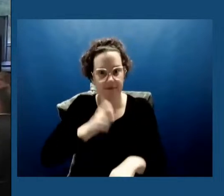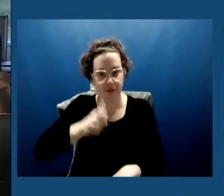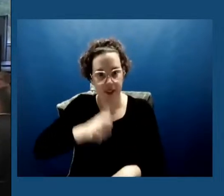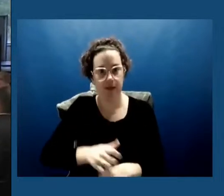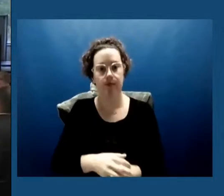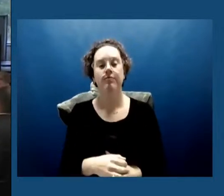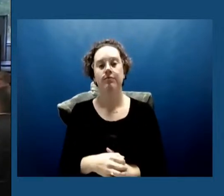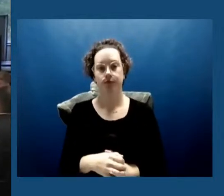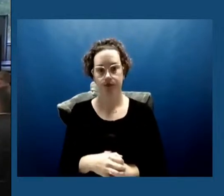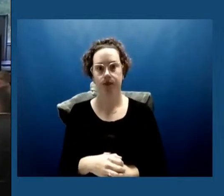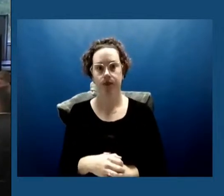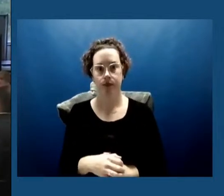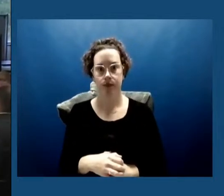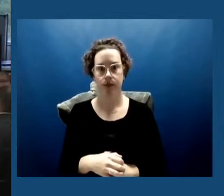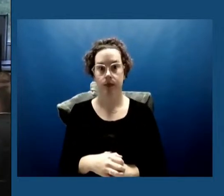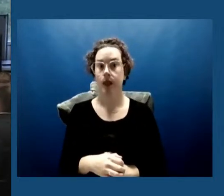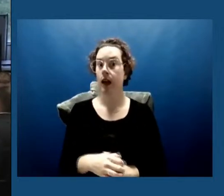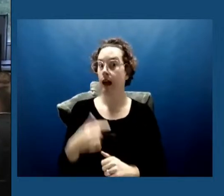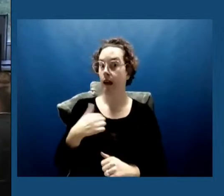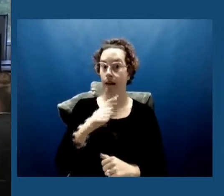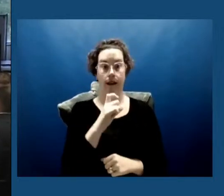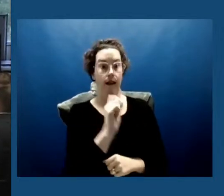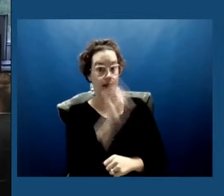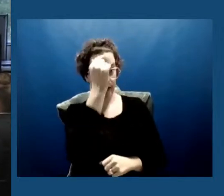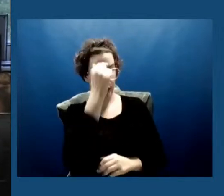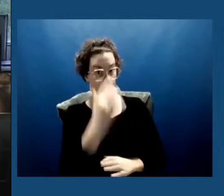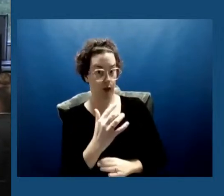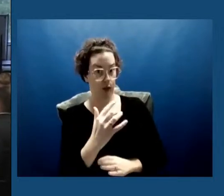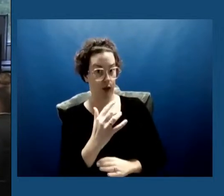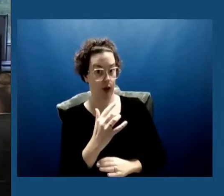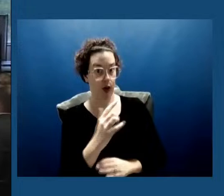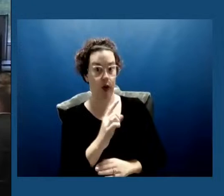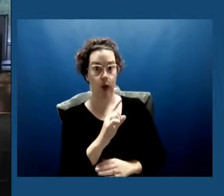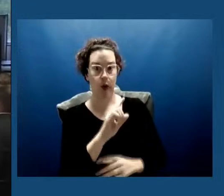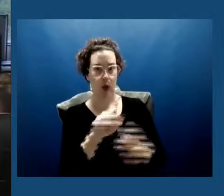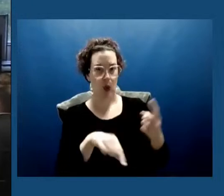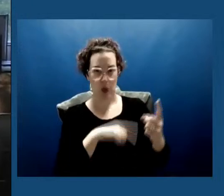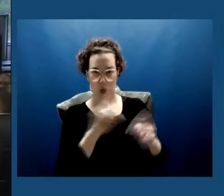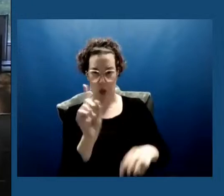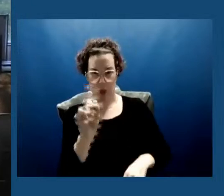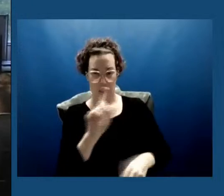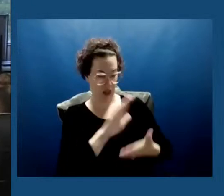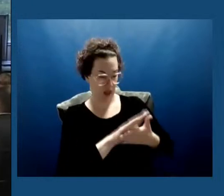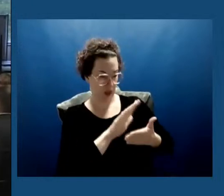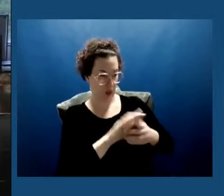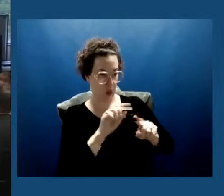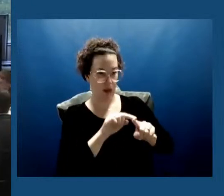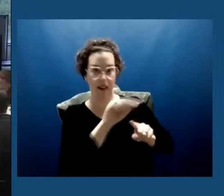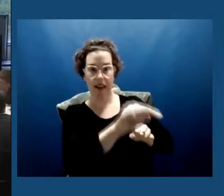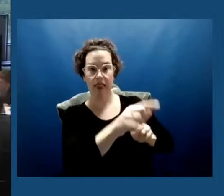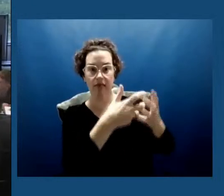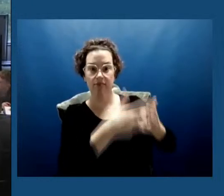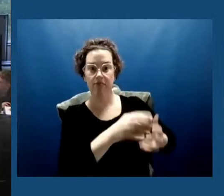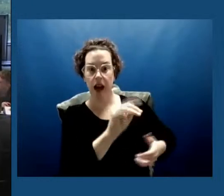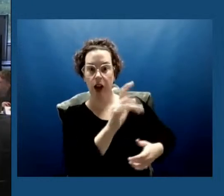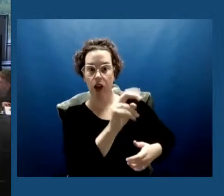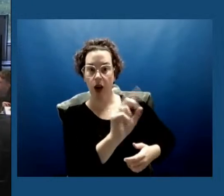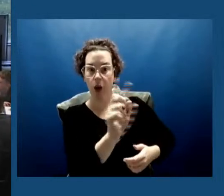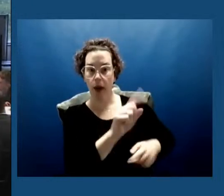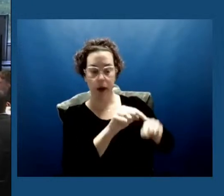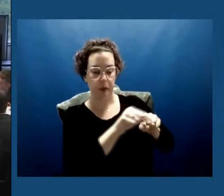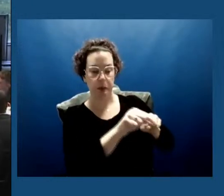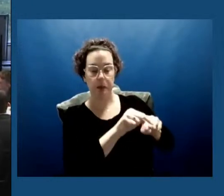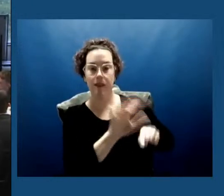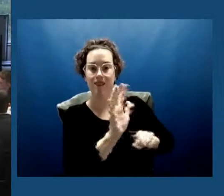Oh, 5 minutes away. I had asked the governor how far away the Micron facility was from this school. It's 5 minutes away.